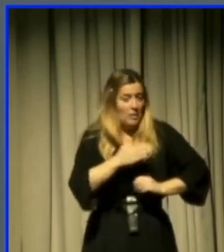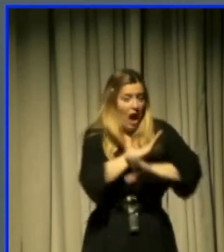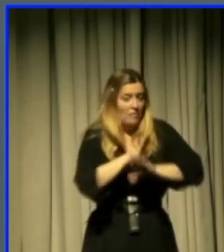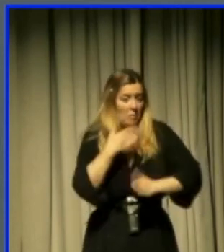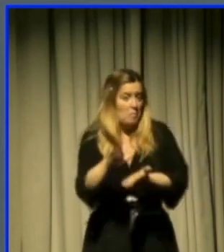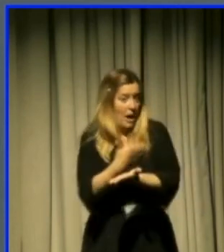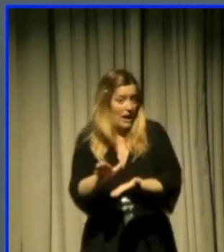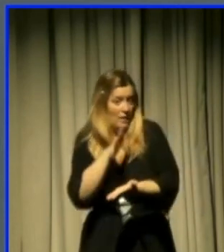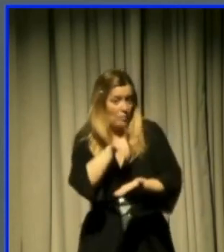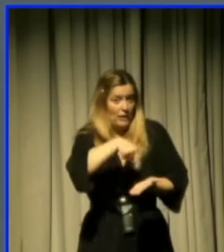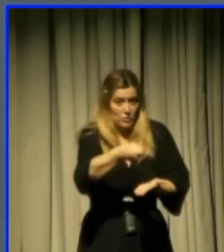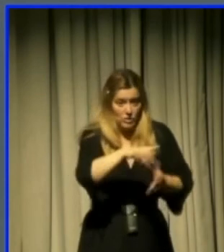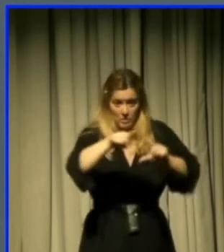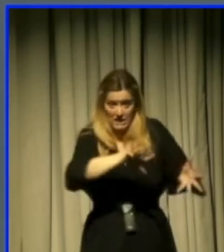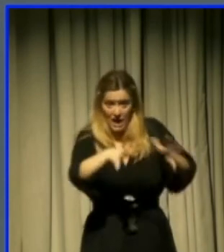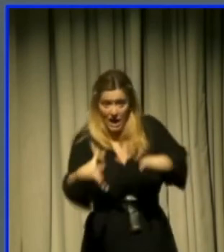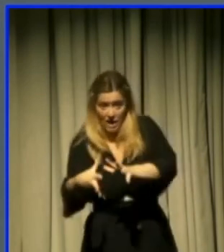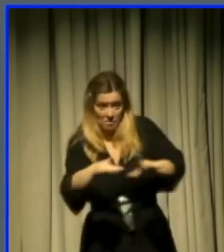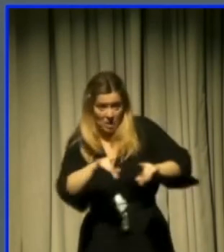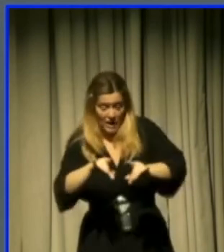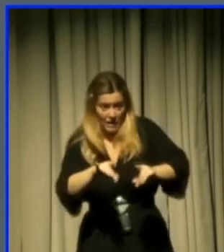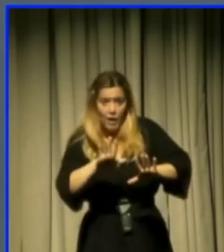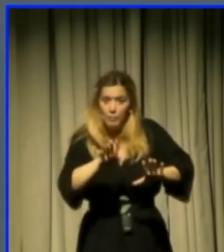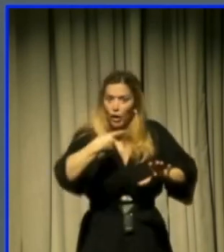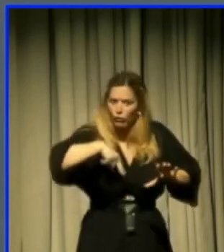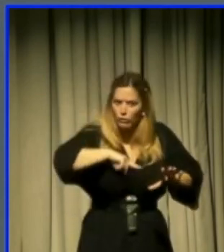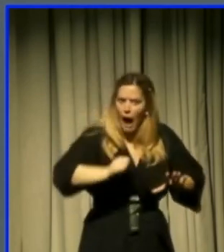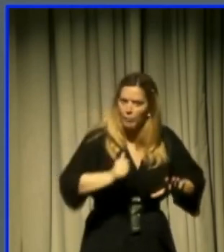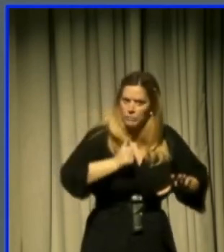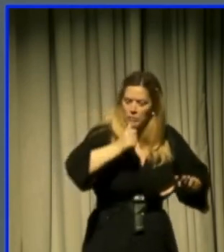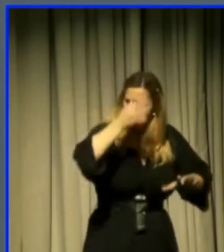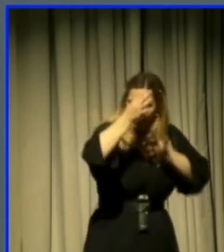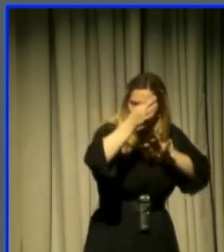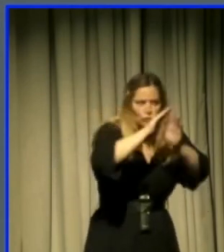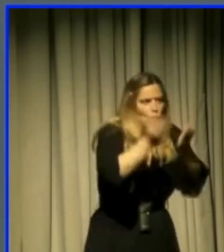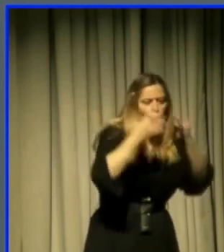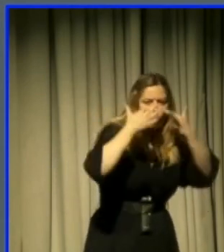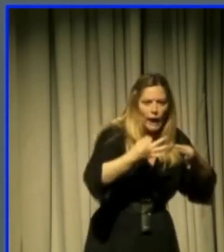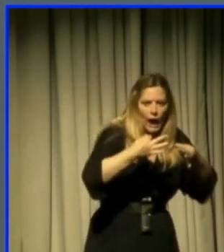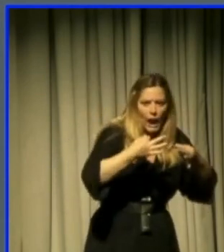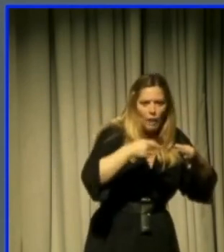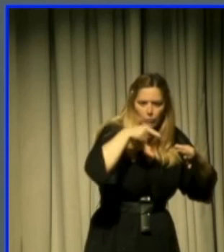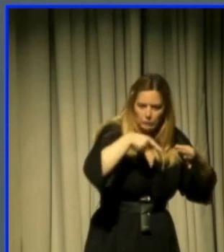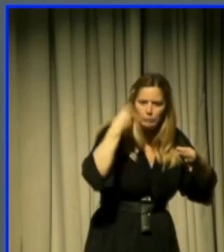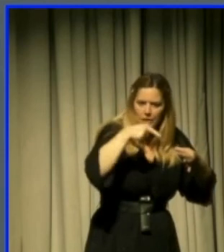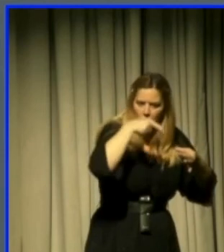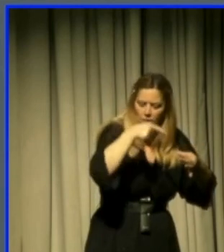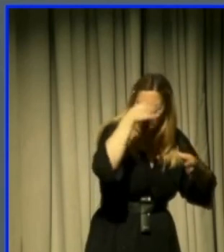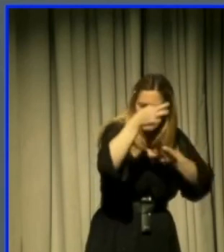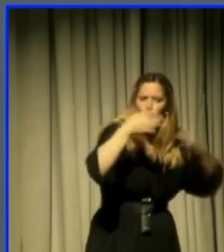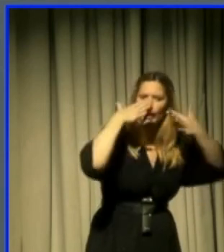real world data, we also think that the direction here would be to constrain the creation